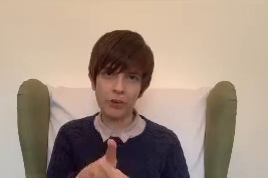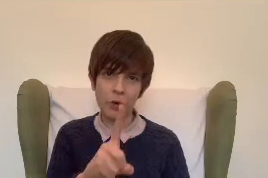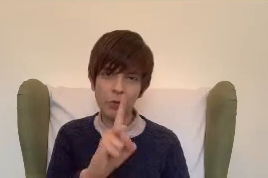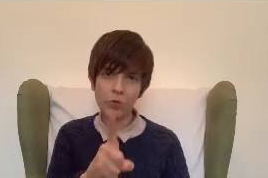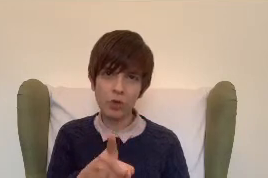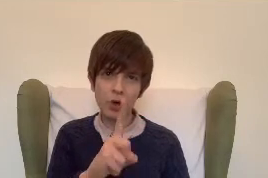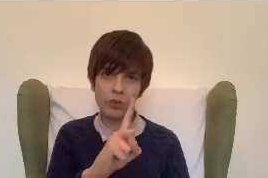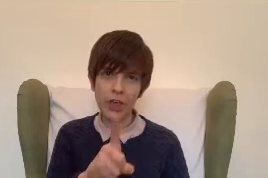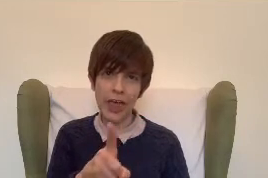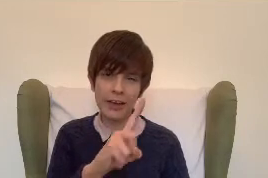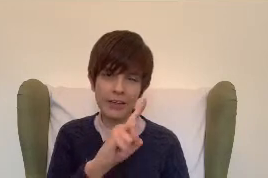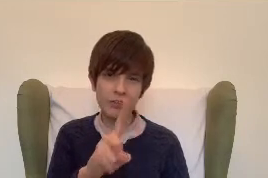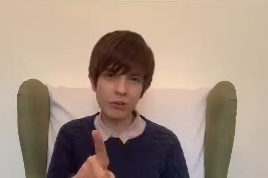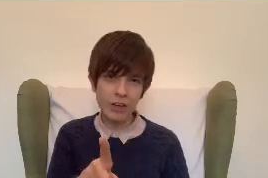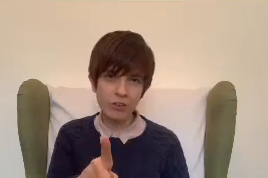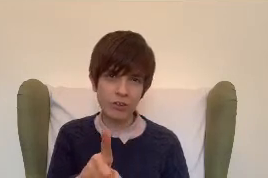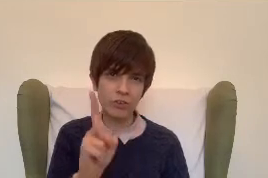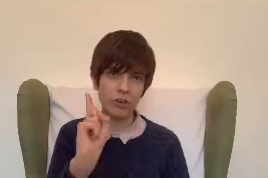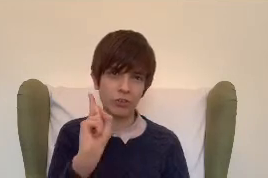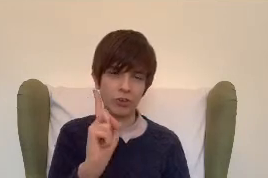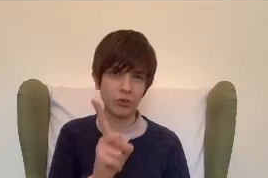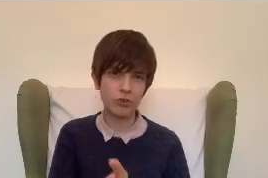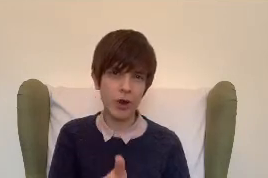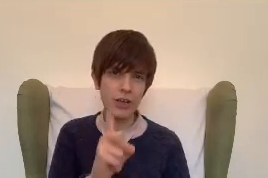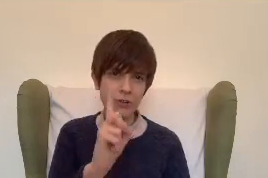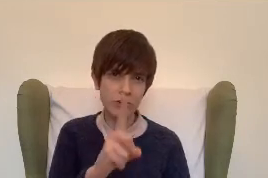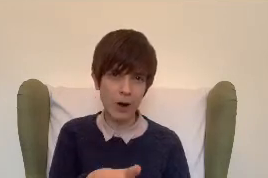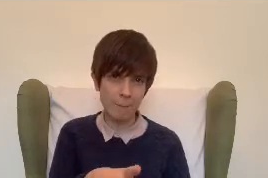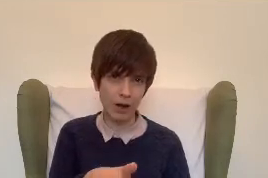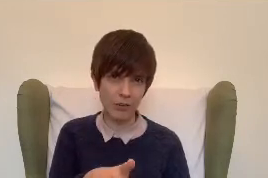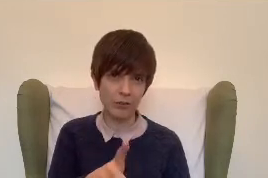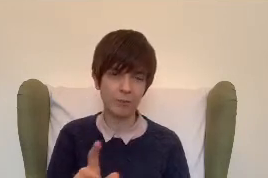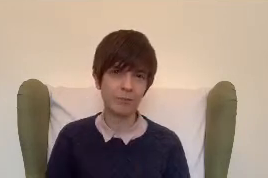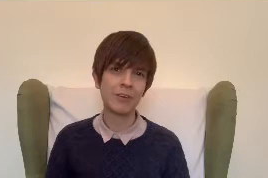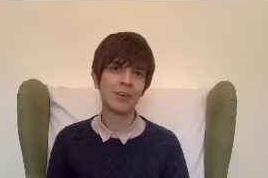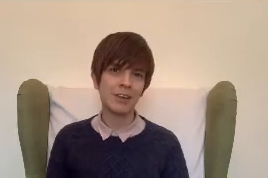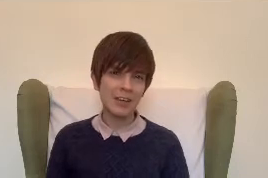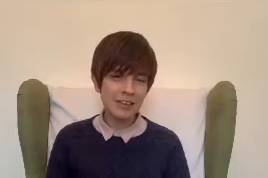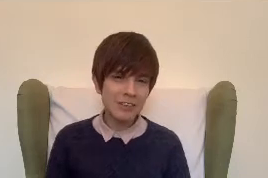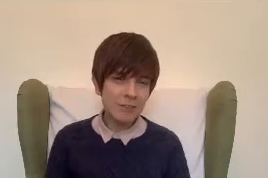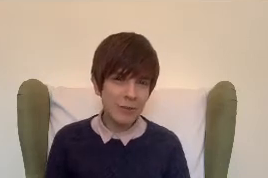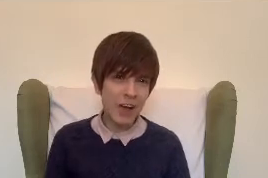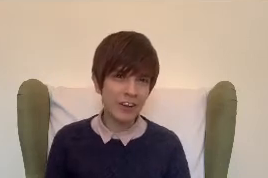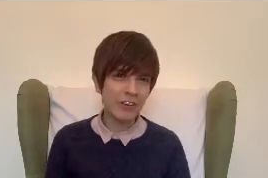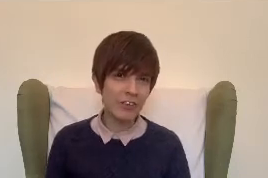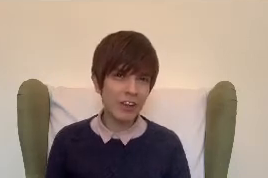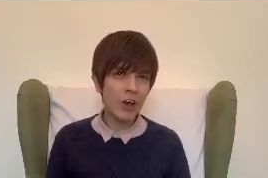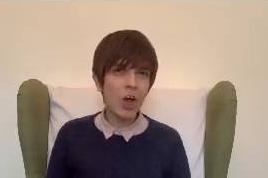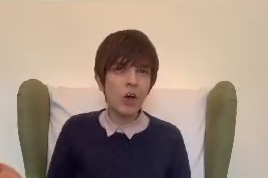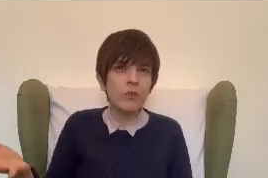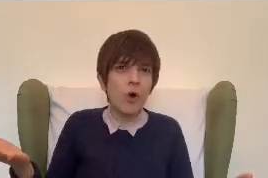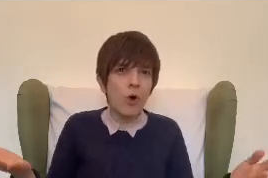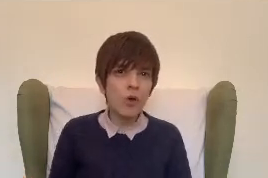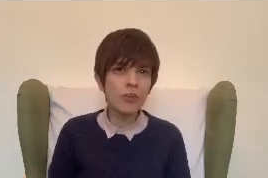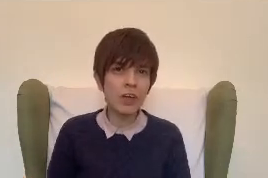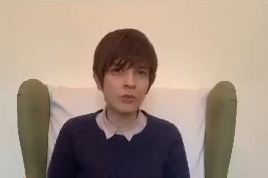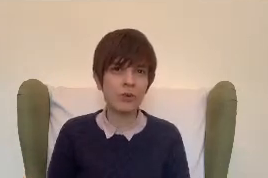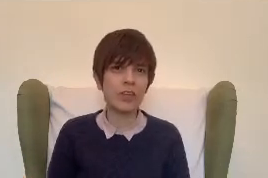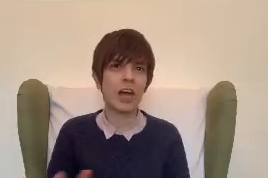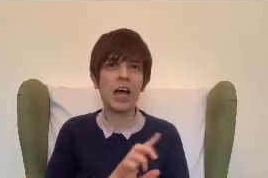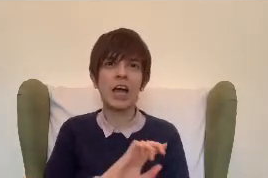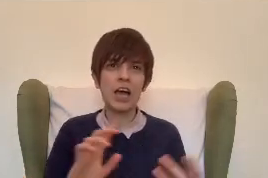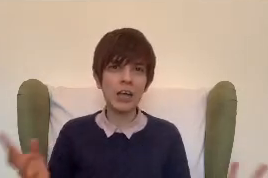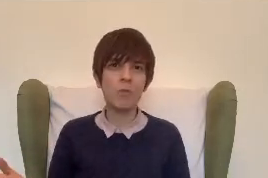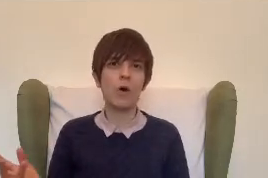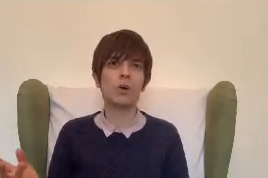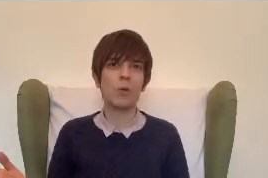And don't talk to any strangers. Just go straight to Grandma's." Little Red Riding Hood said, "Of course I'll do